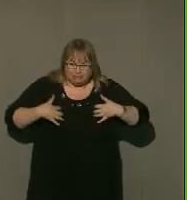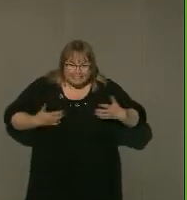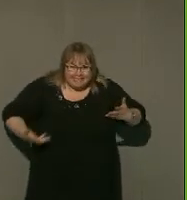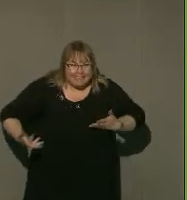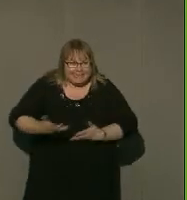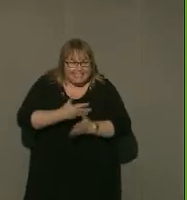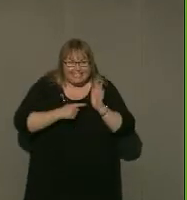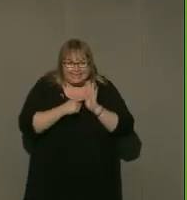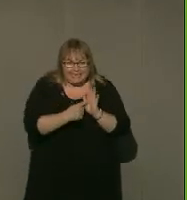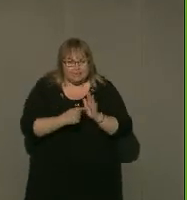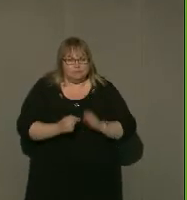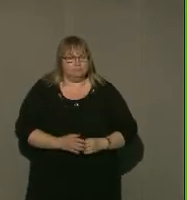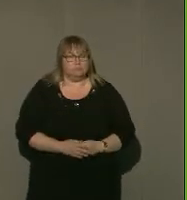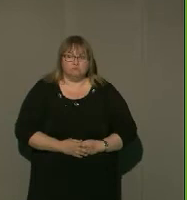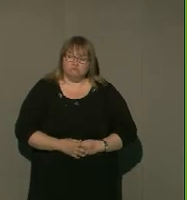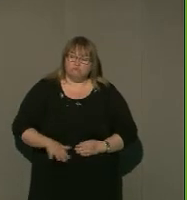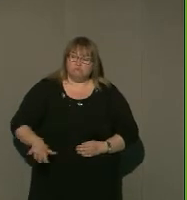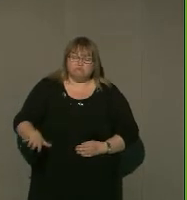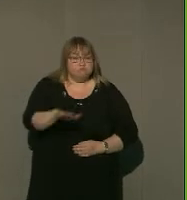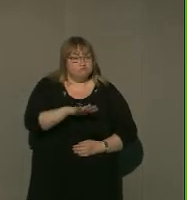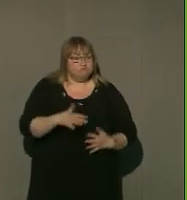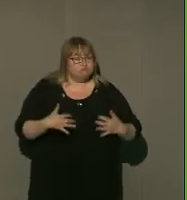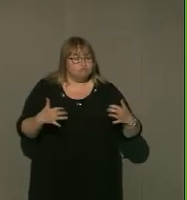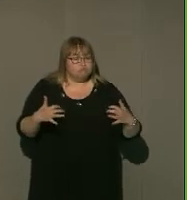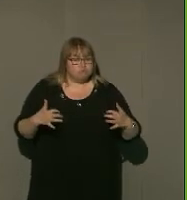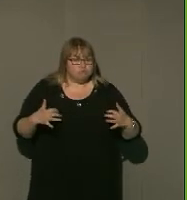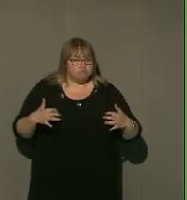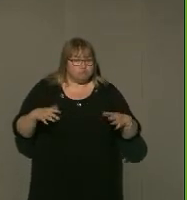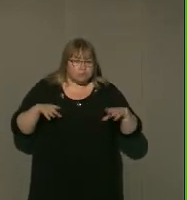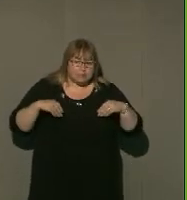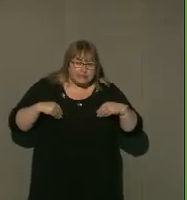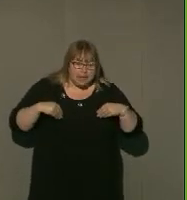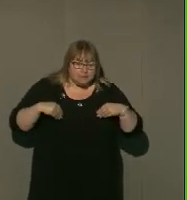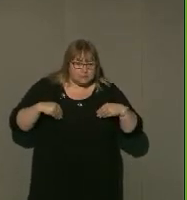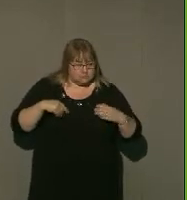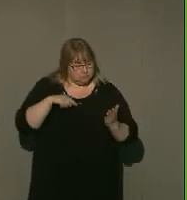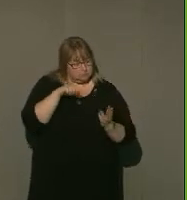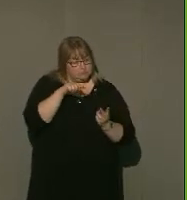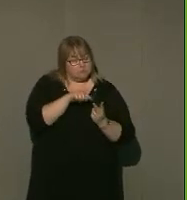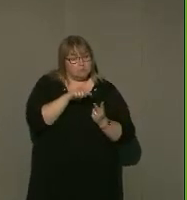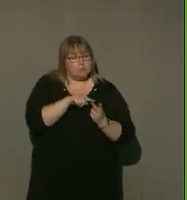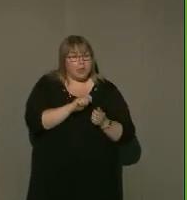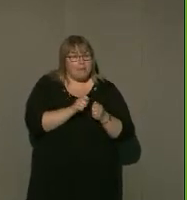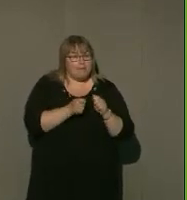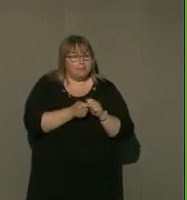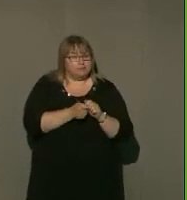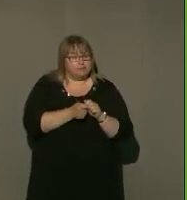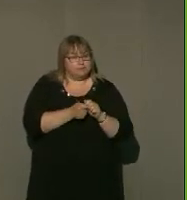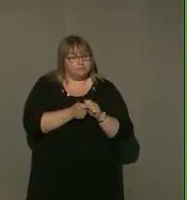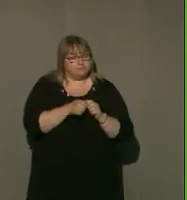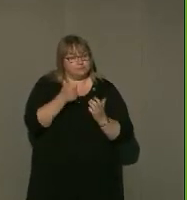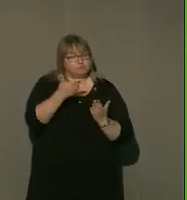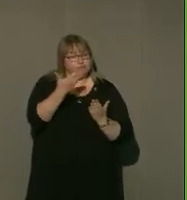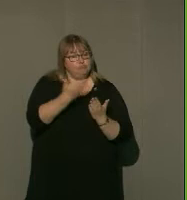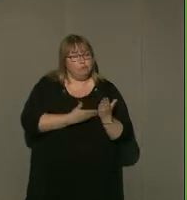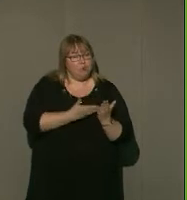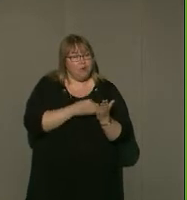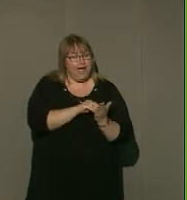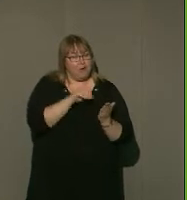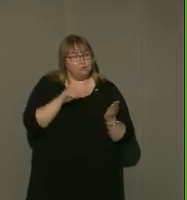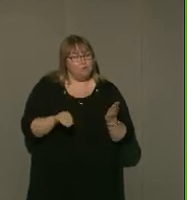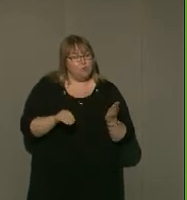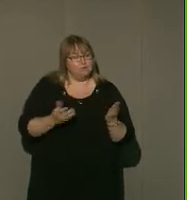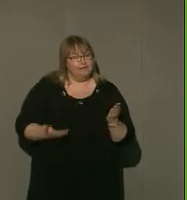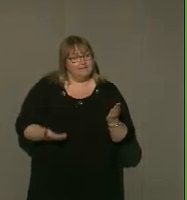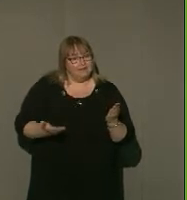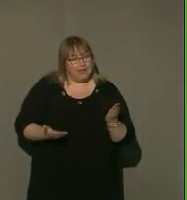if conference is willing to accept this amendment to the report, that we rule that out of order for now,